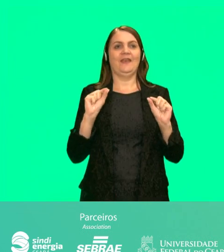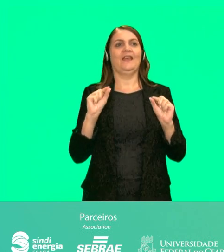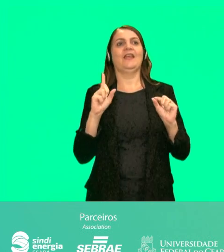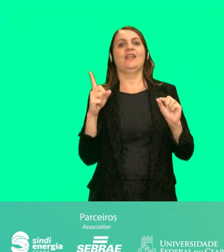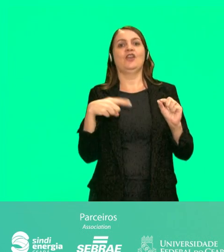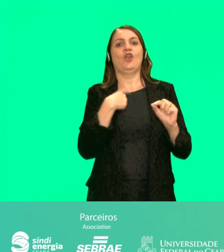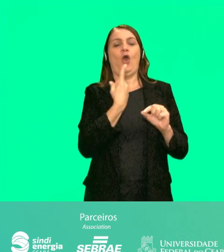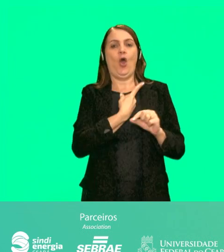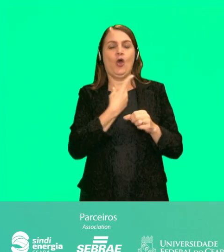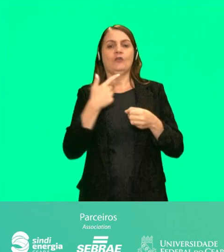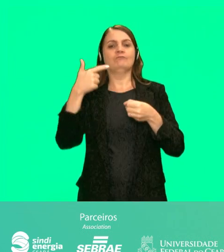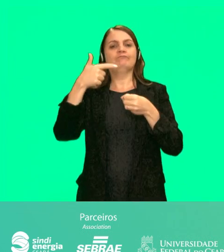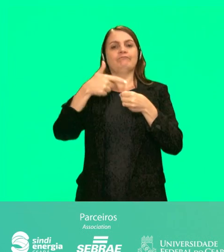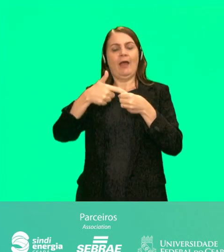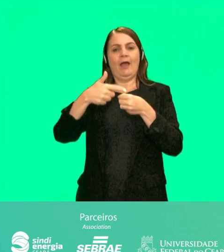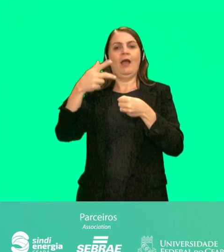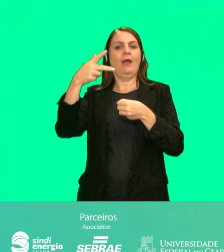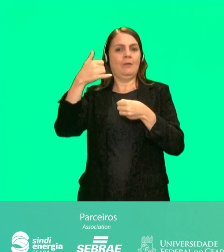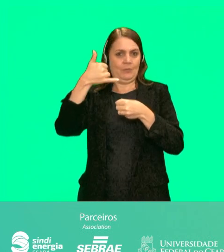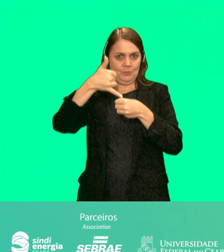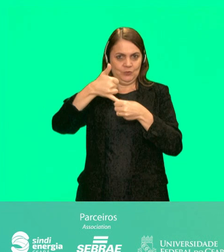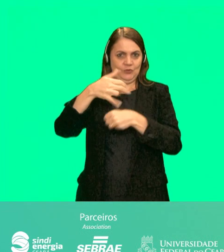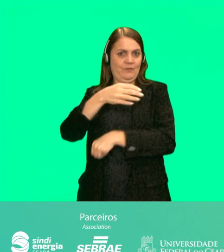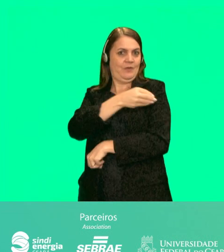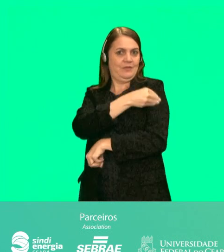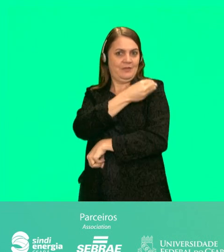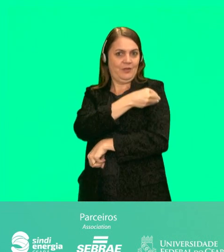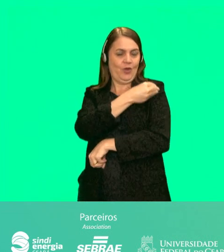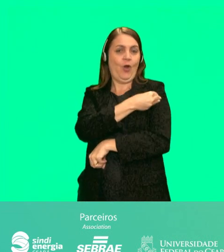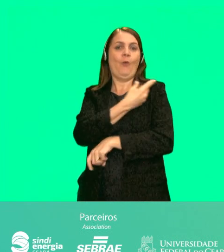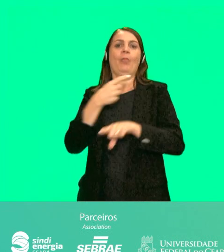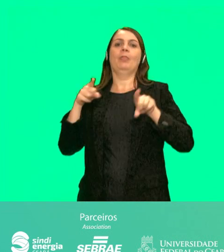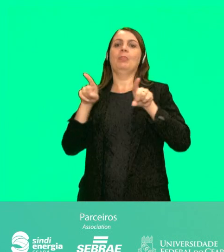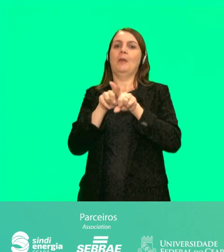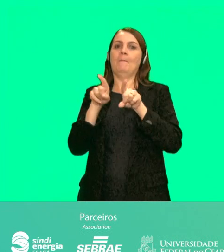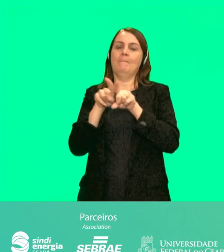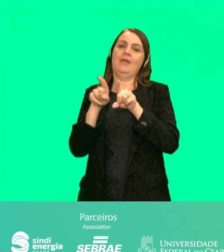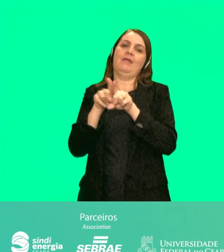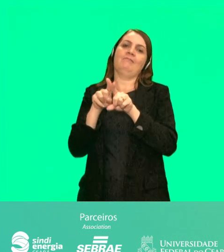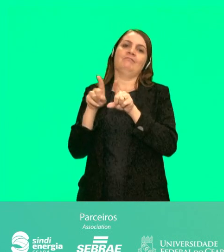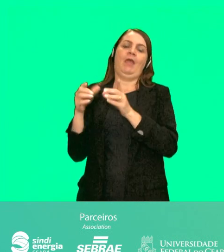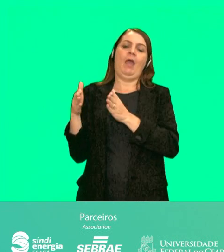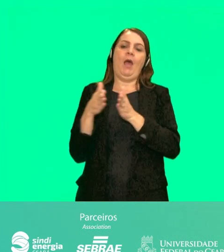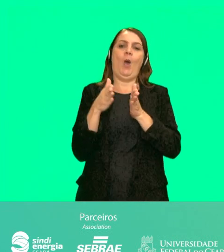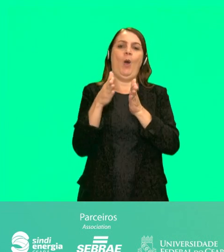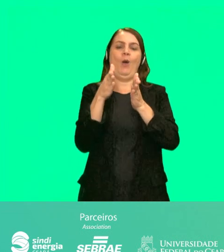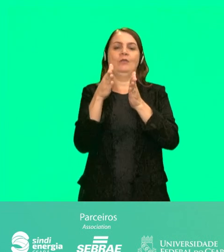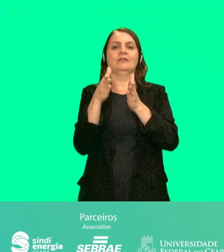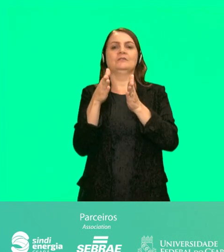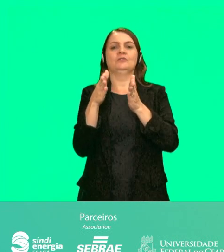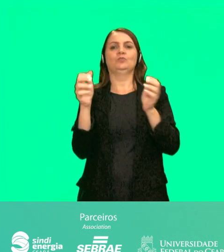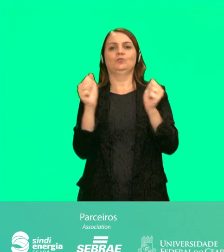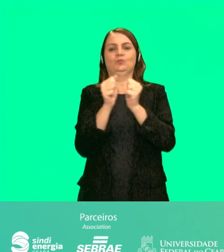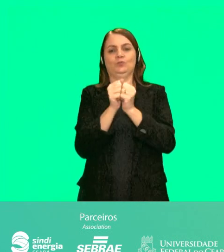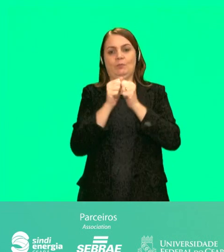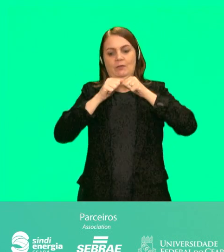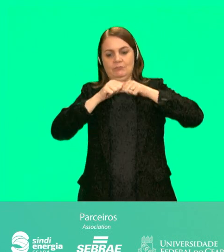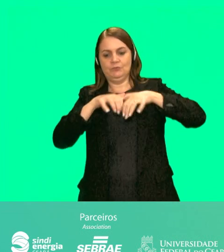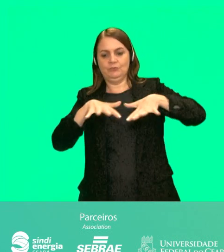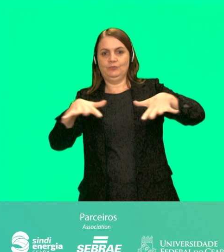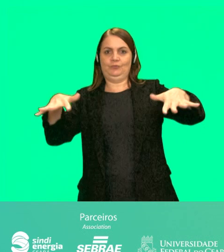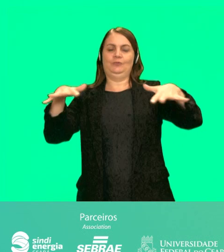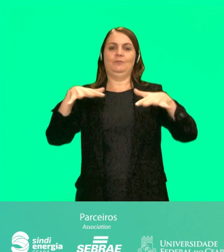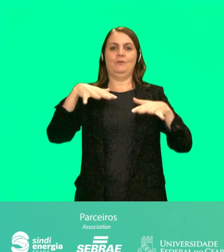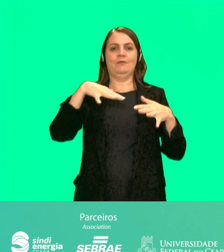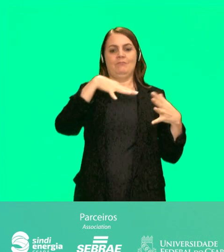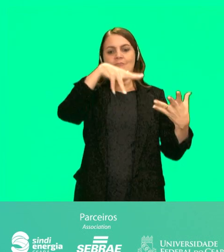etanol na distribution rota da distribuição do route. hidrogênio global. We have another options Ou seja, besides green a gente tem ammonia, outras